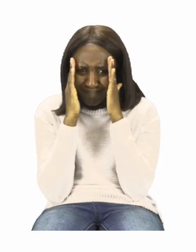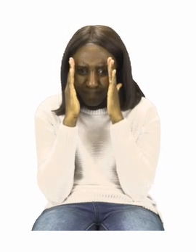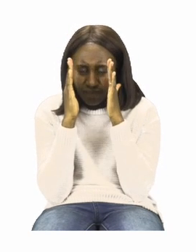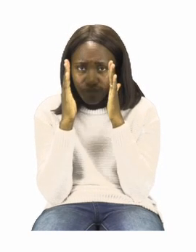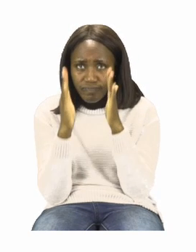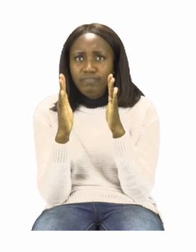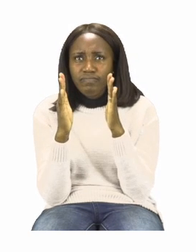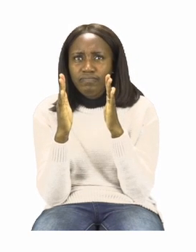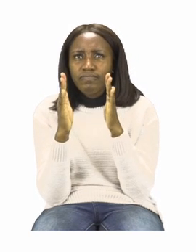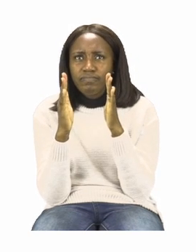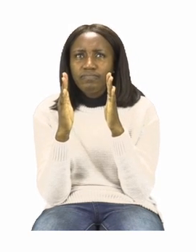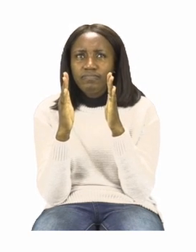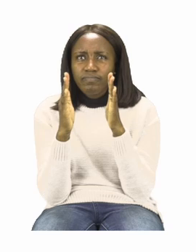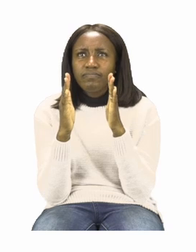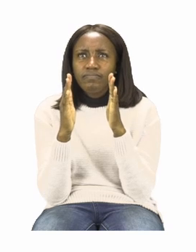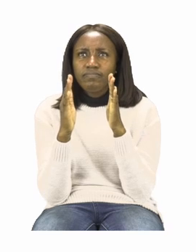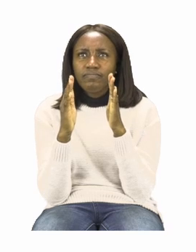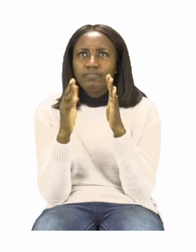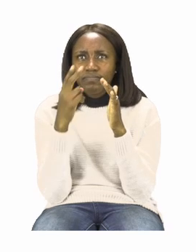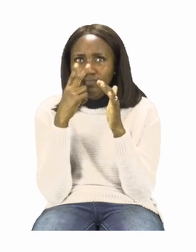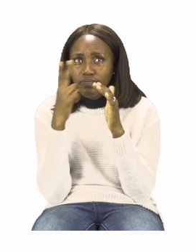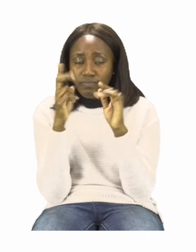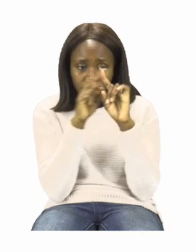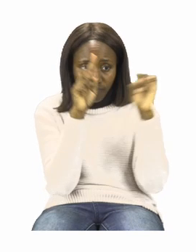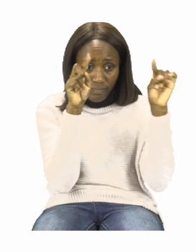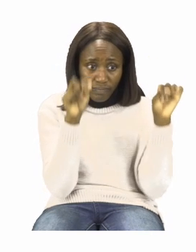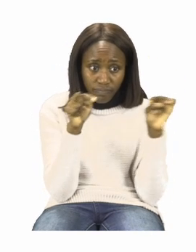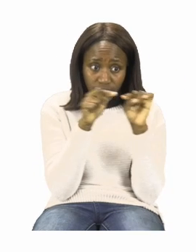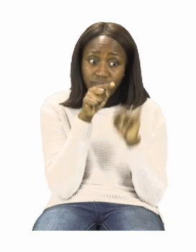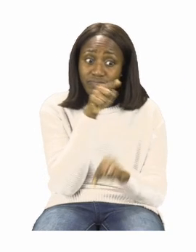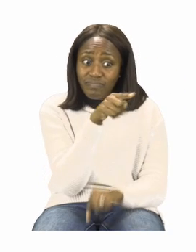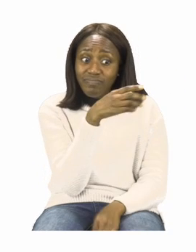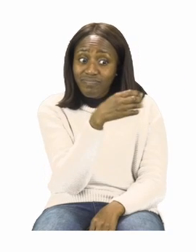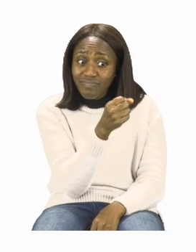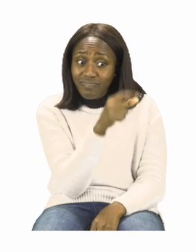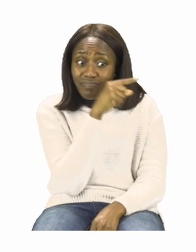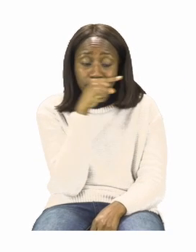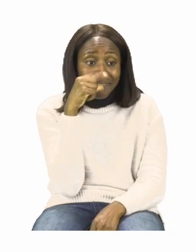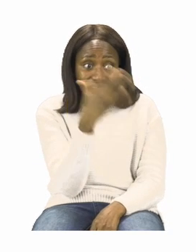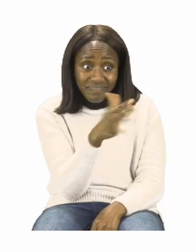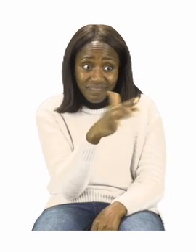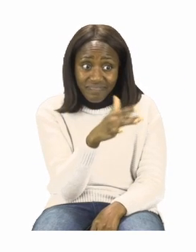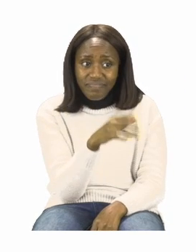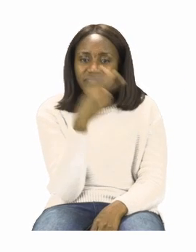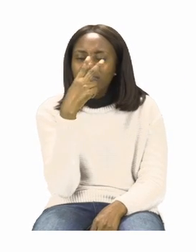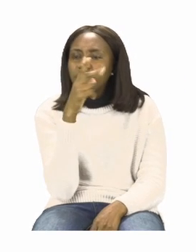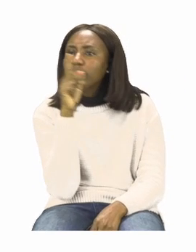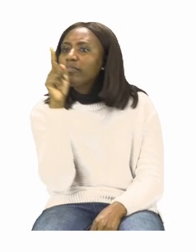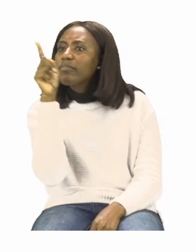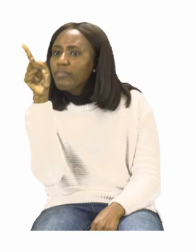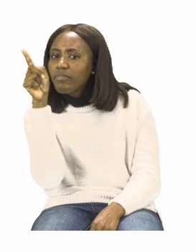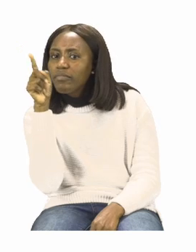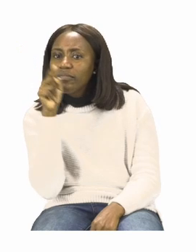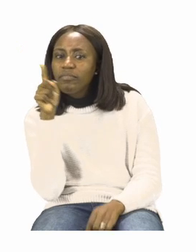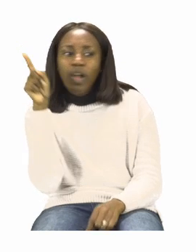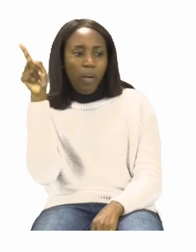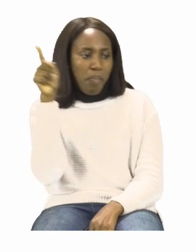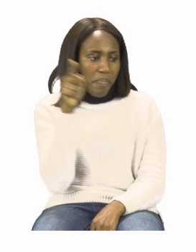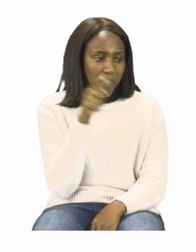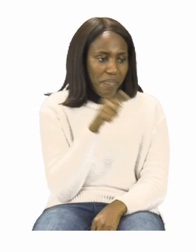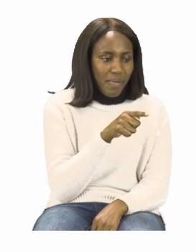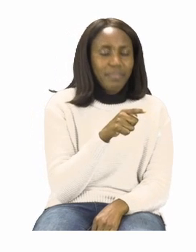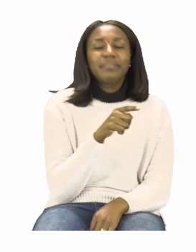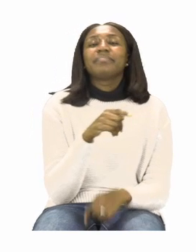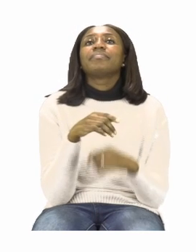will see that the words are given to you as well. So you just have to look